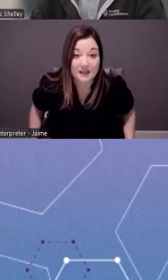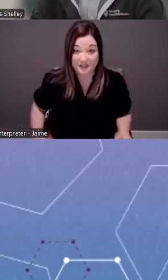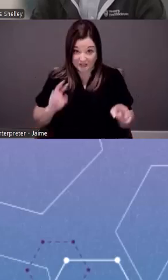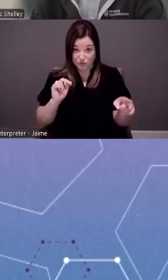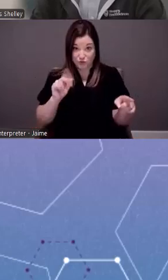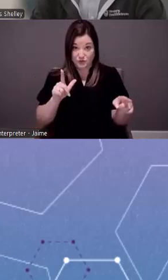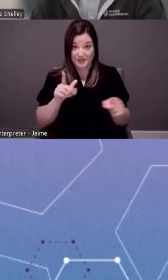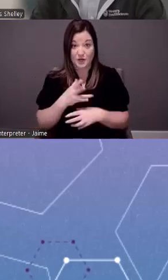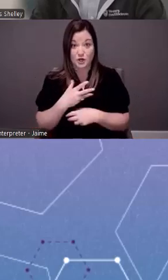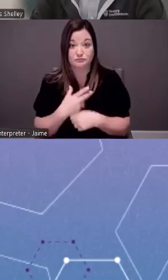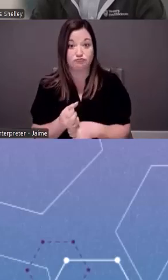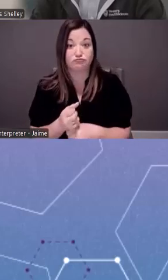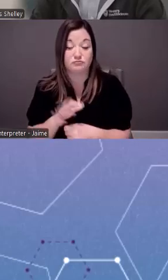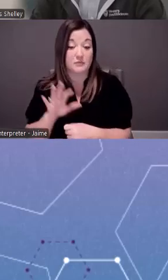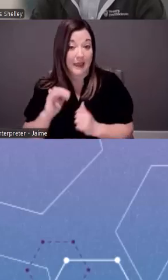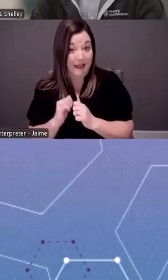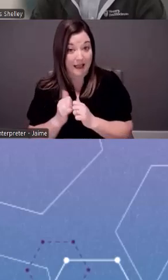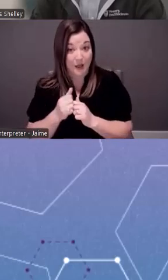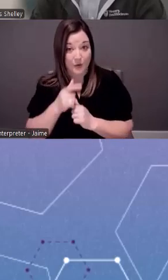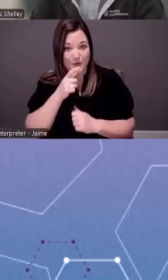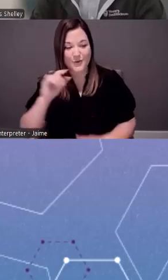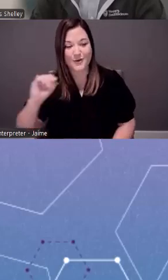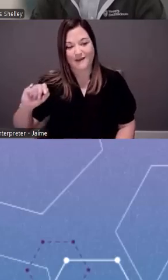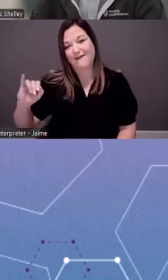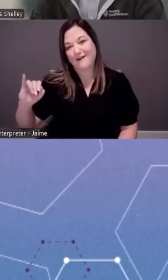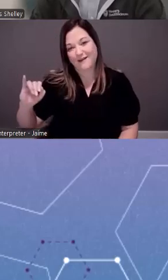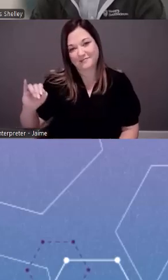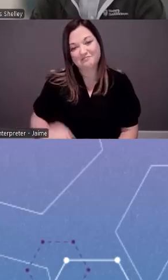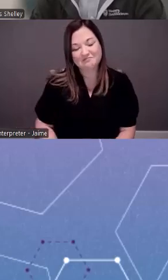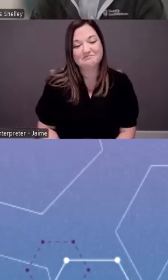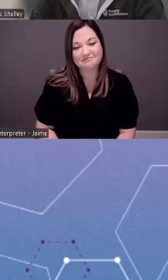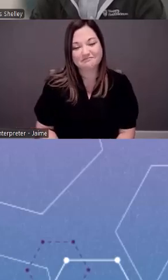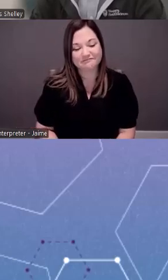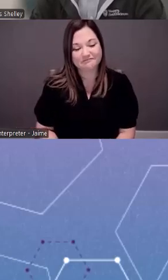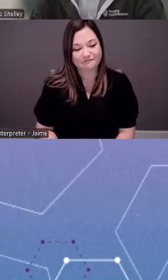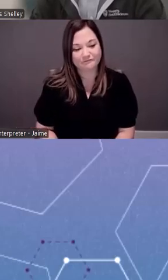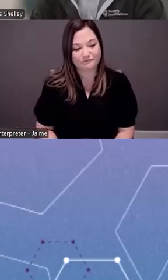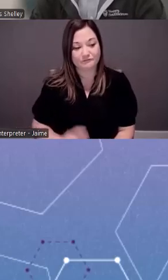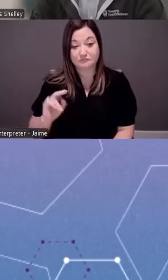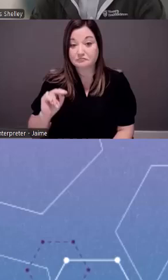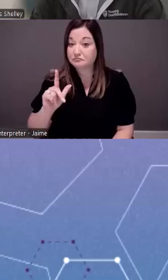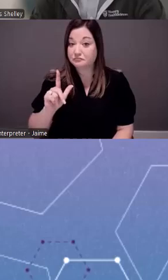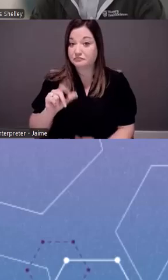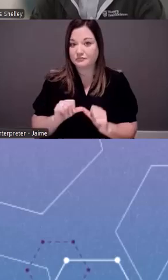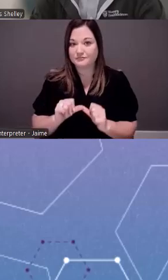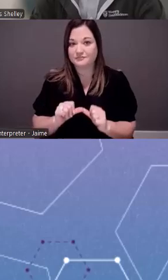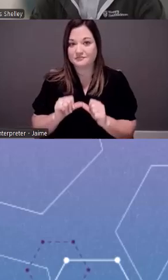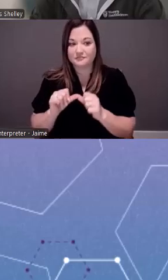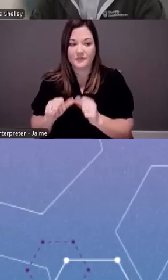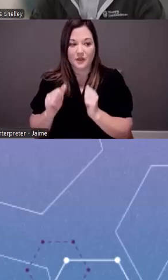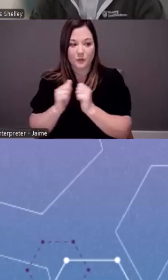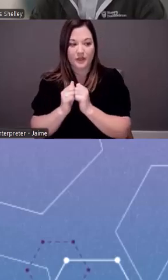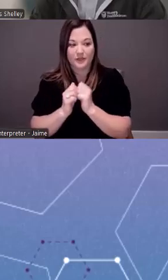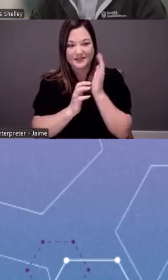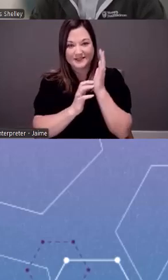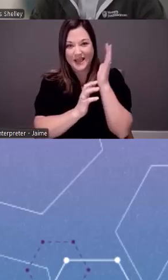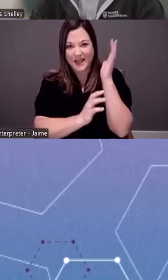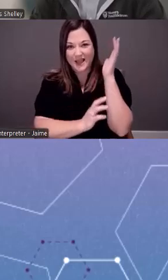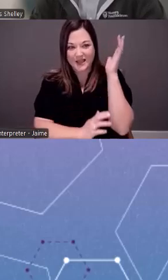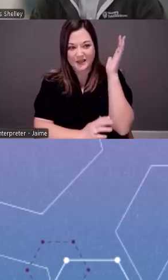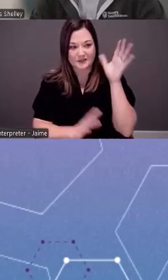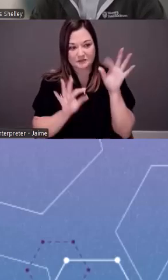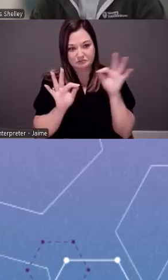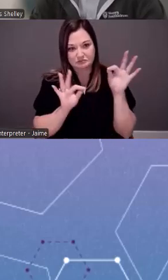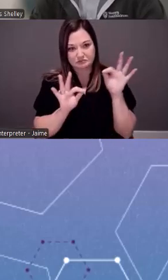generated by artificial intelligence. The newsletter continues with some text that outlines a